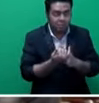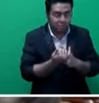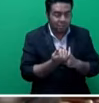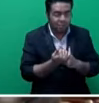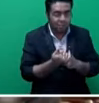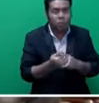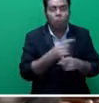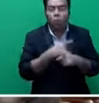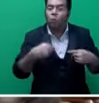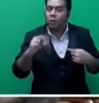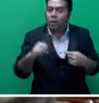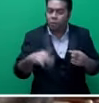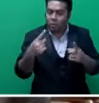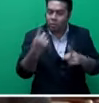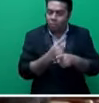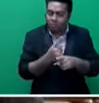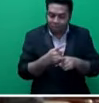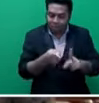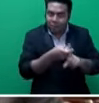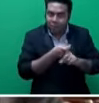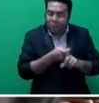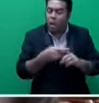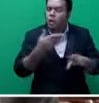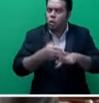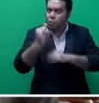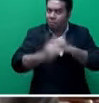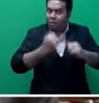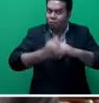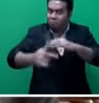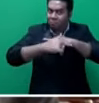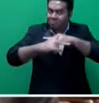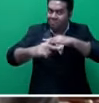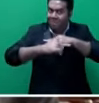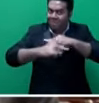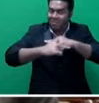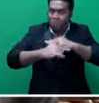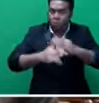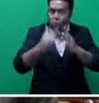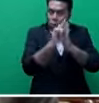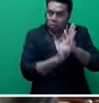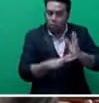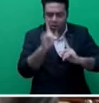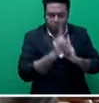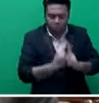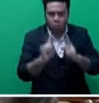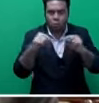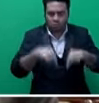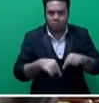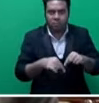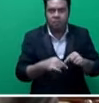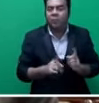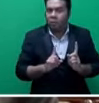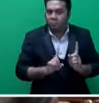we also need to be able to adopt new international standards that can be, of course, followed. Our